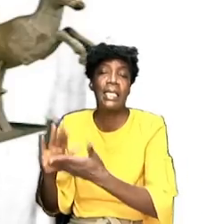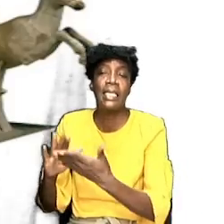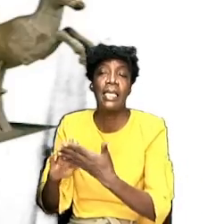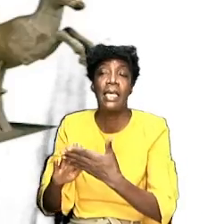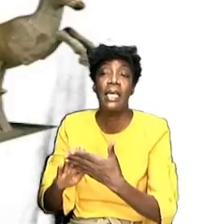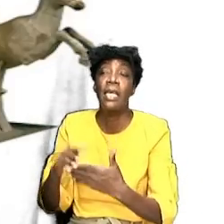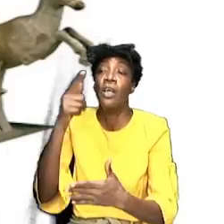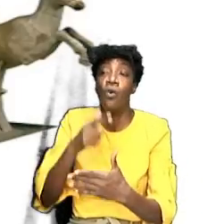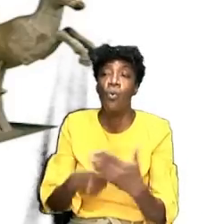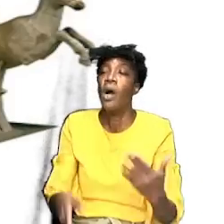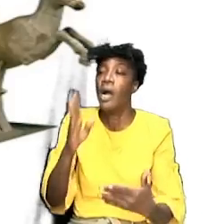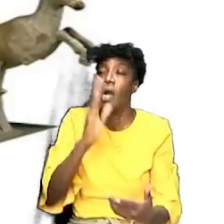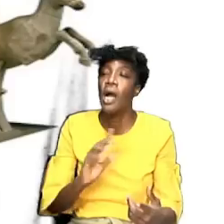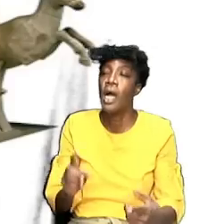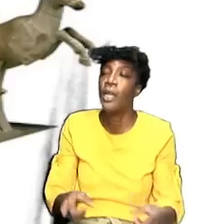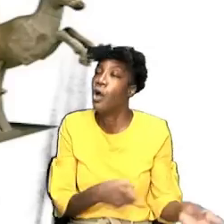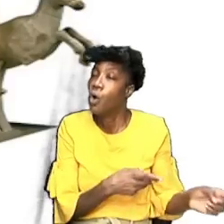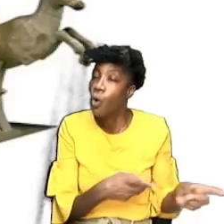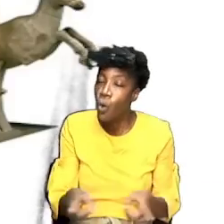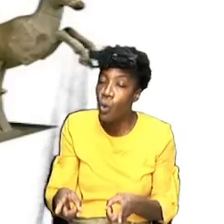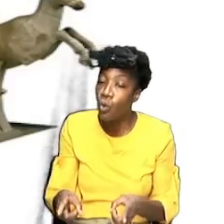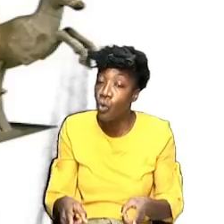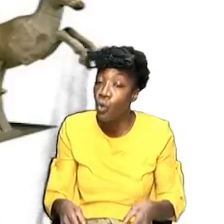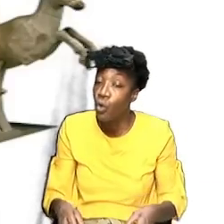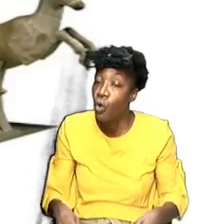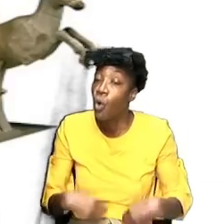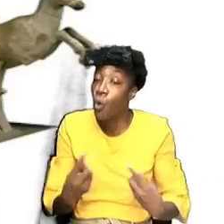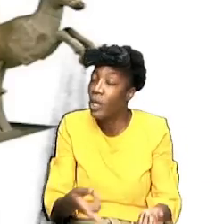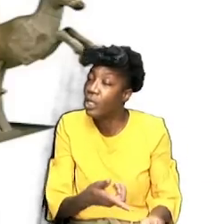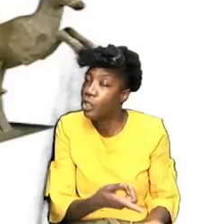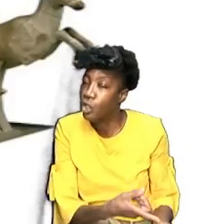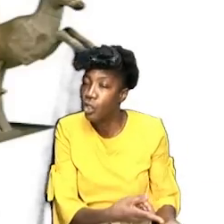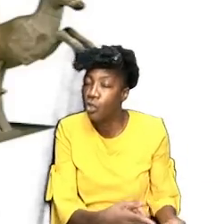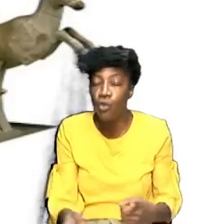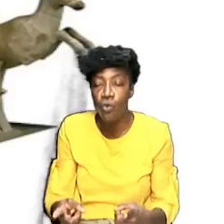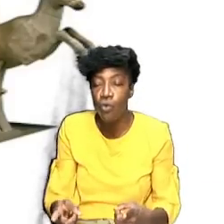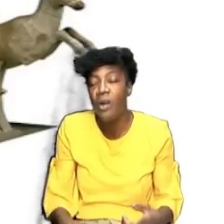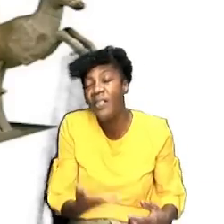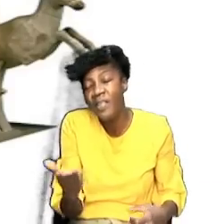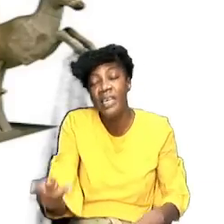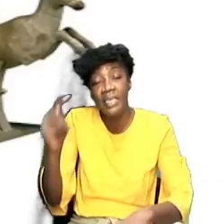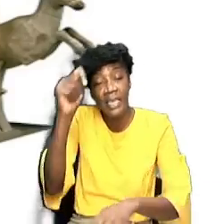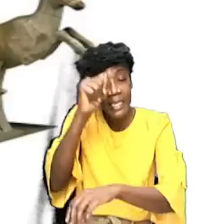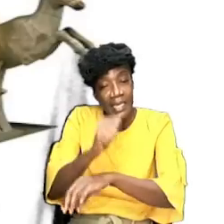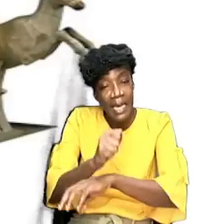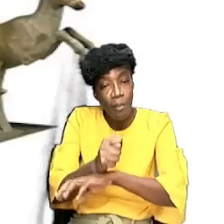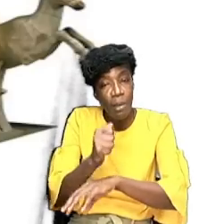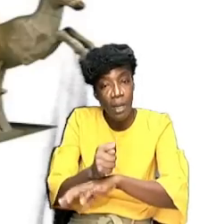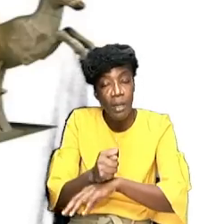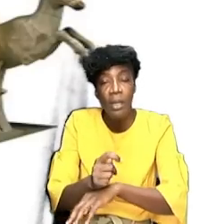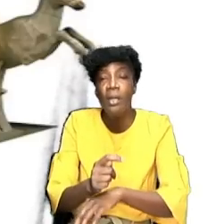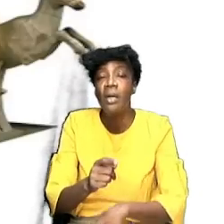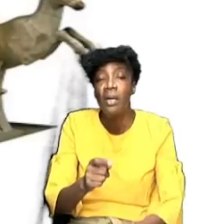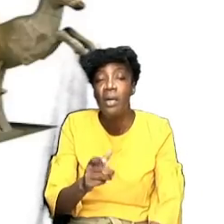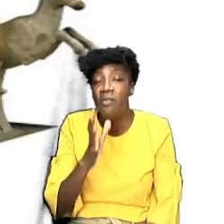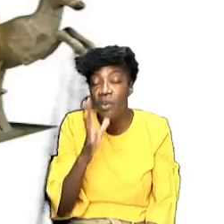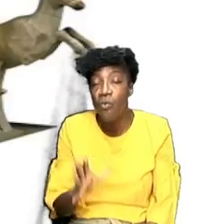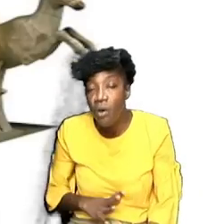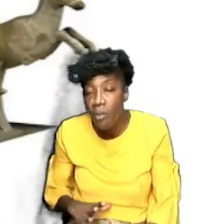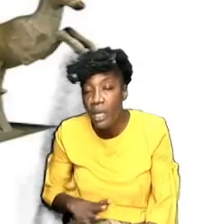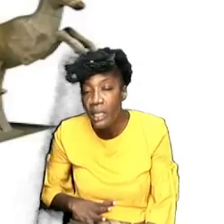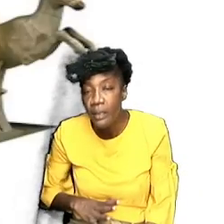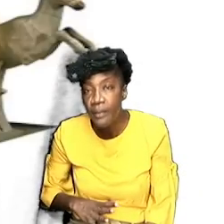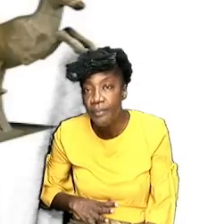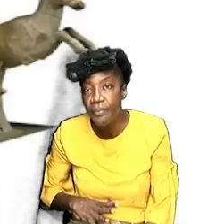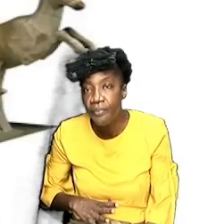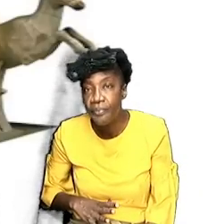he was going to do. So, I'm going to say there was a temple of Diana, her Roman name, and Artemis was